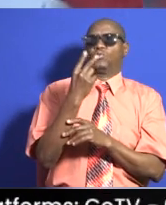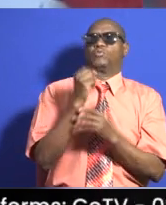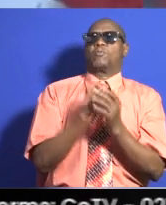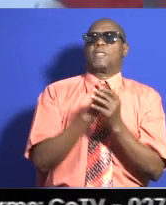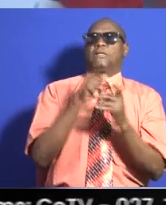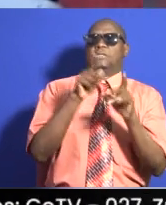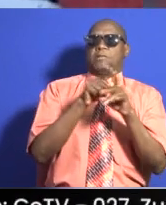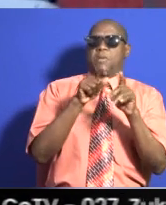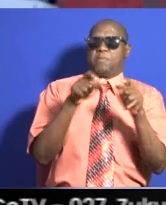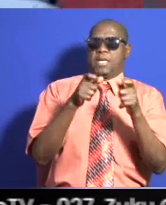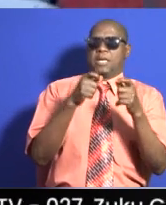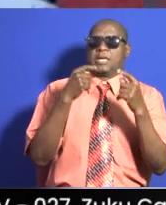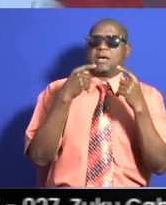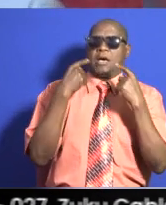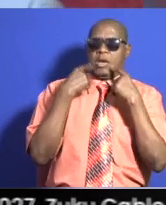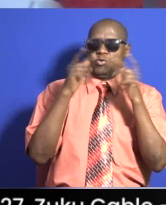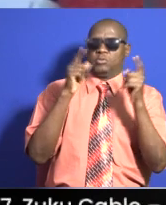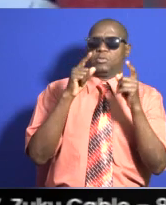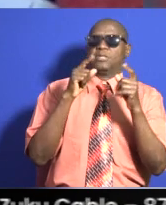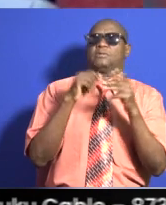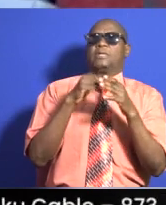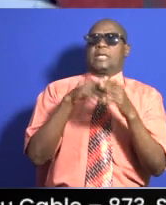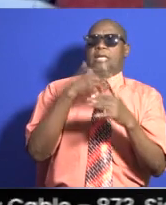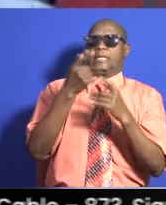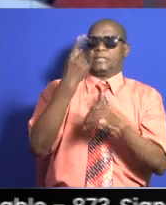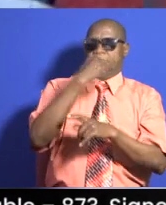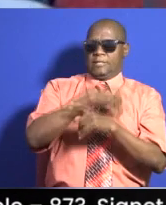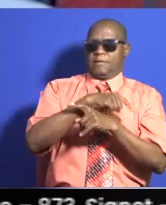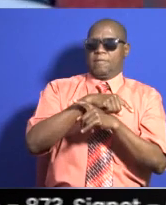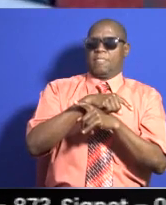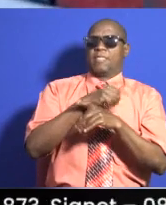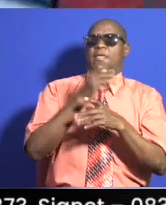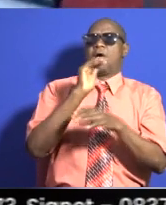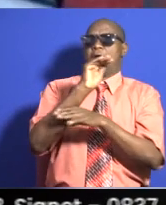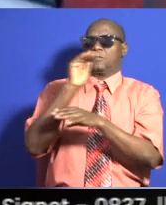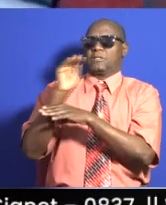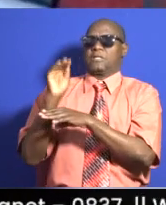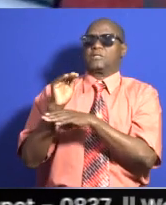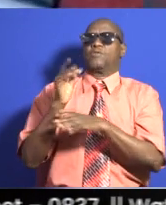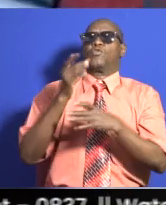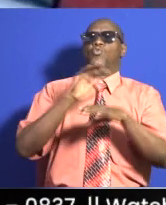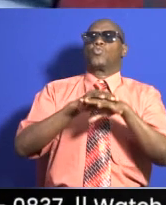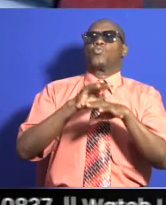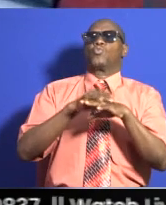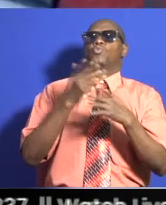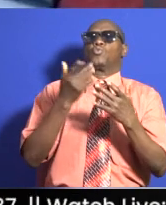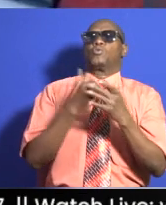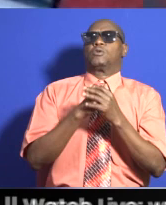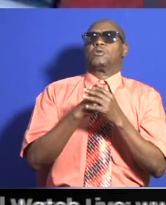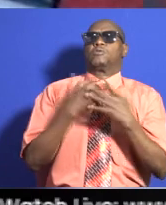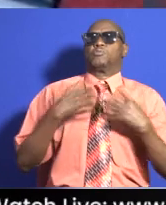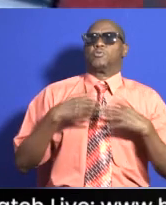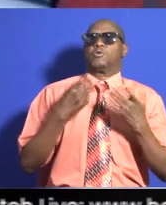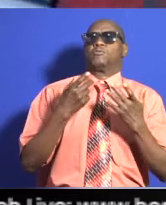the media advertisement the following day calling for applications from suitable candidates did not set the number